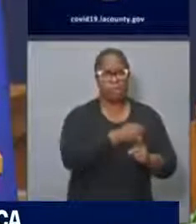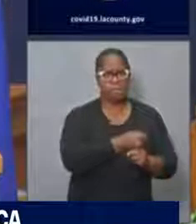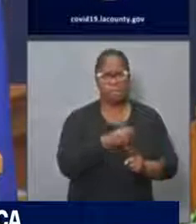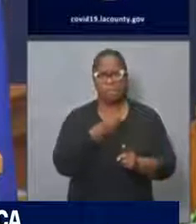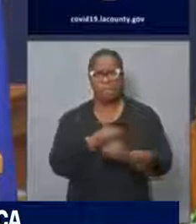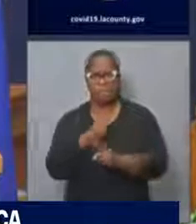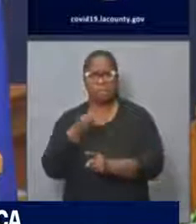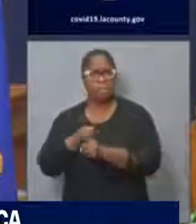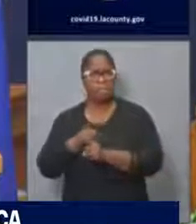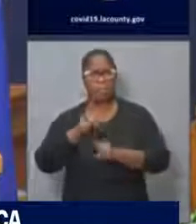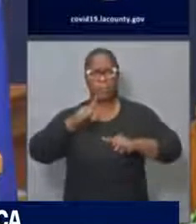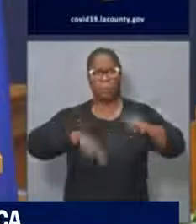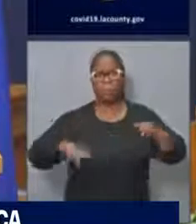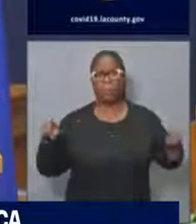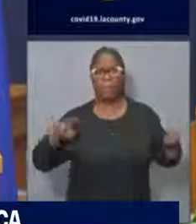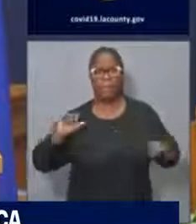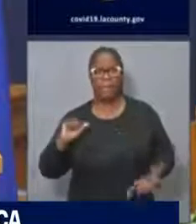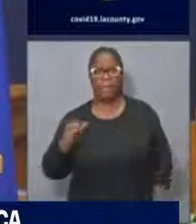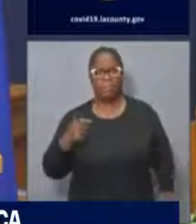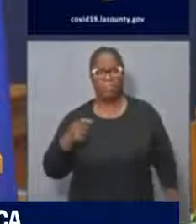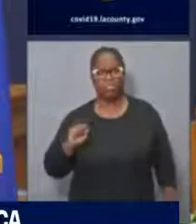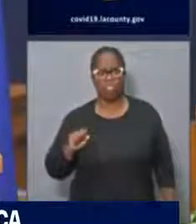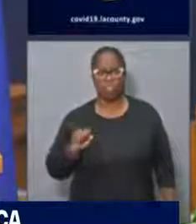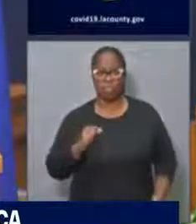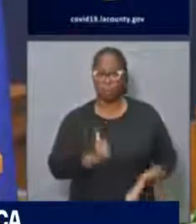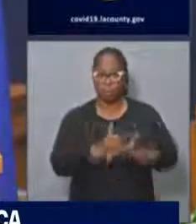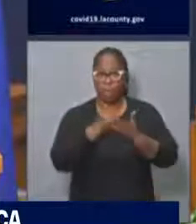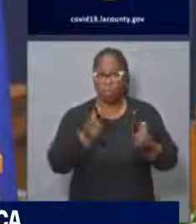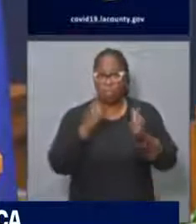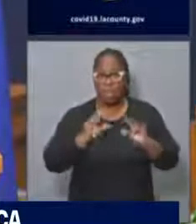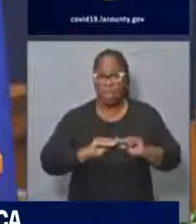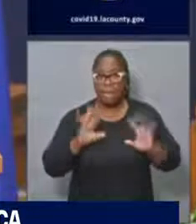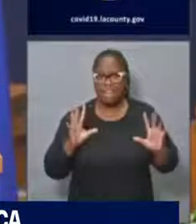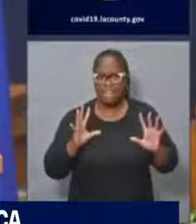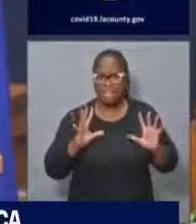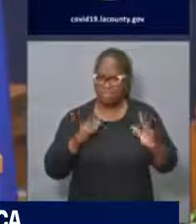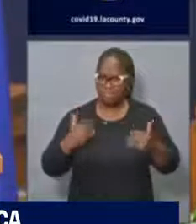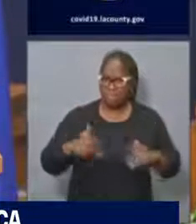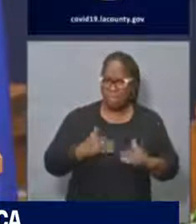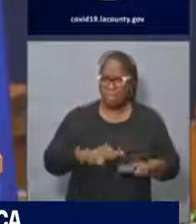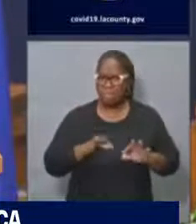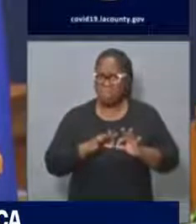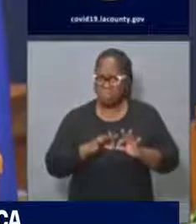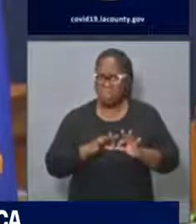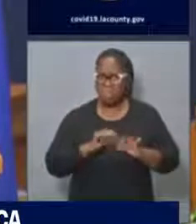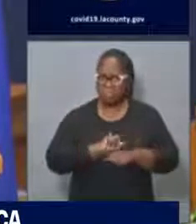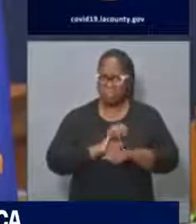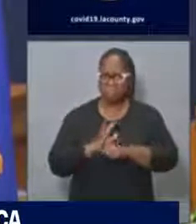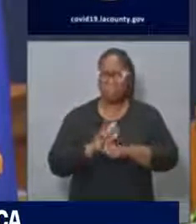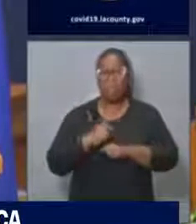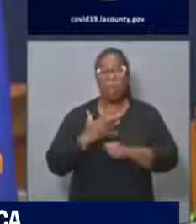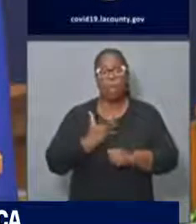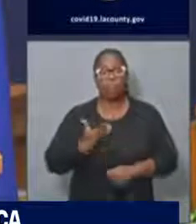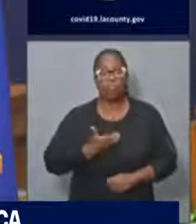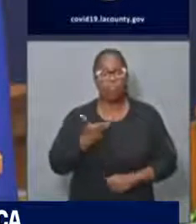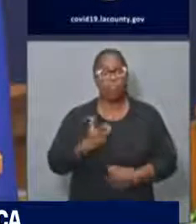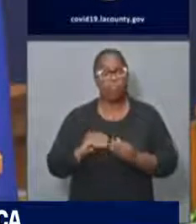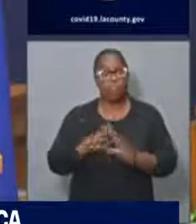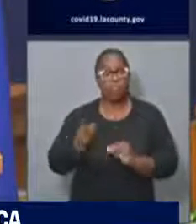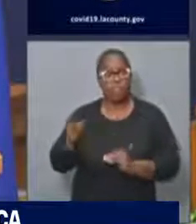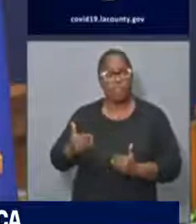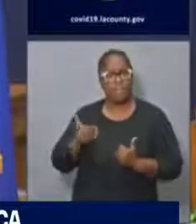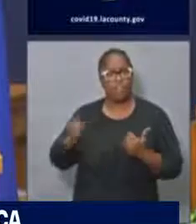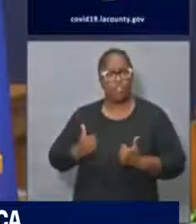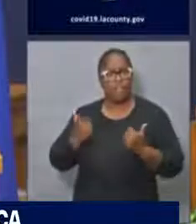all ages. To underscore the gravity of the situation, I'd like to share the story of a young COVID-19 survivor who I spoke